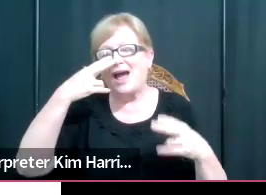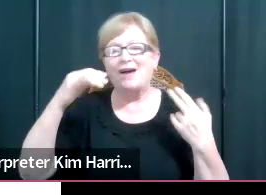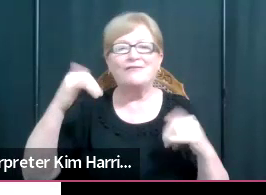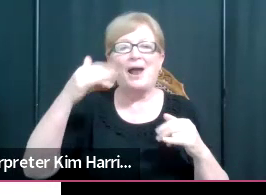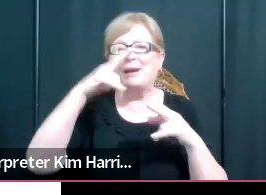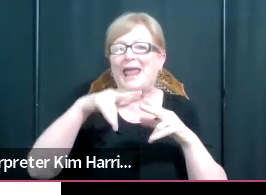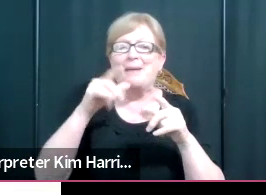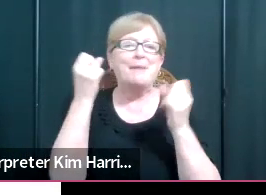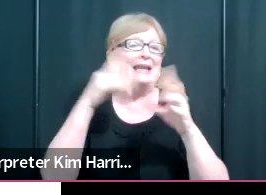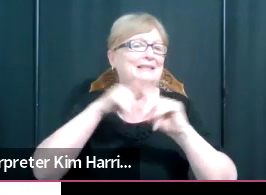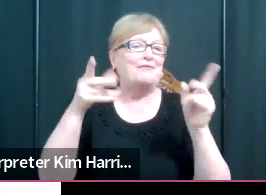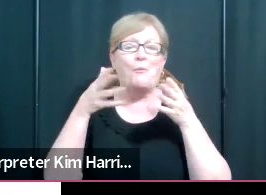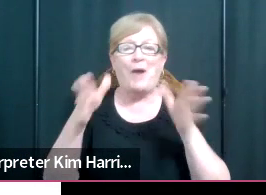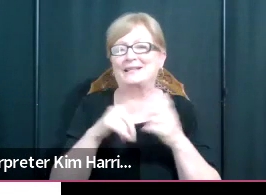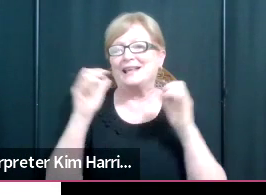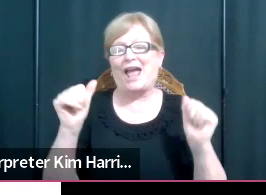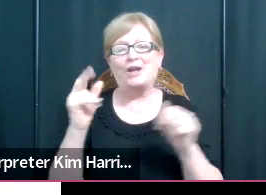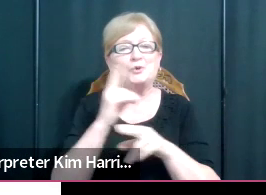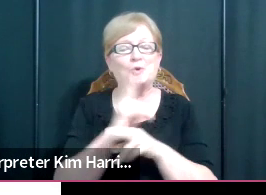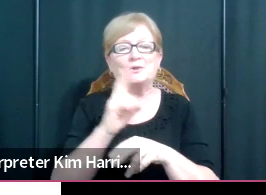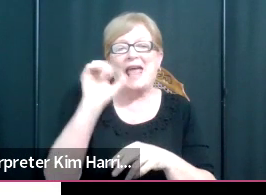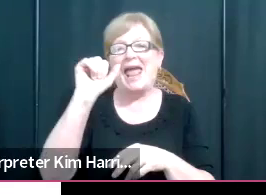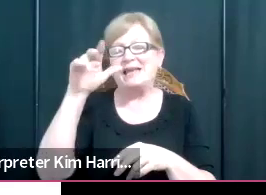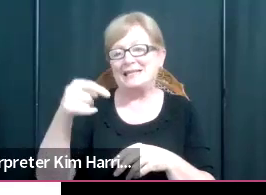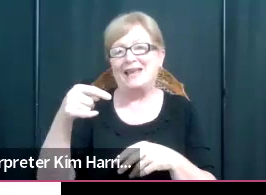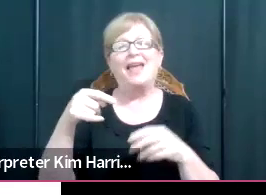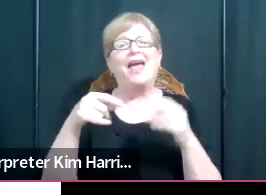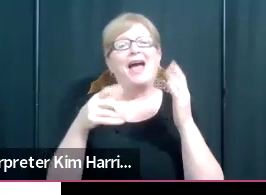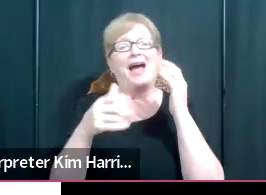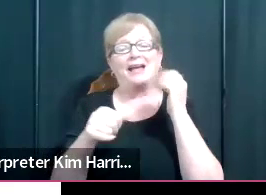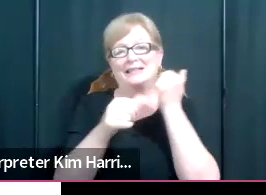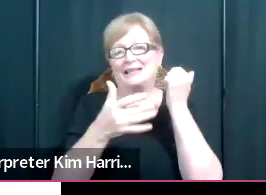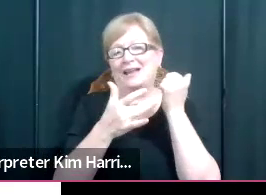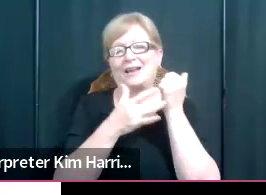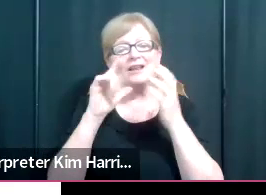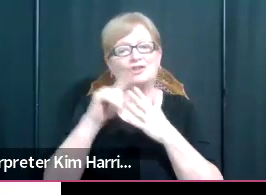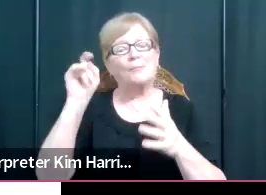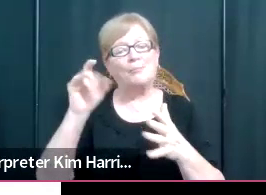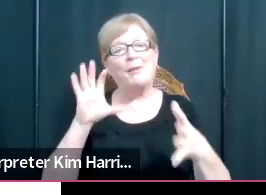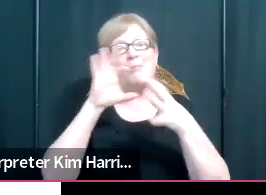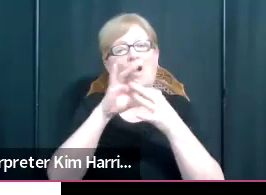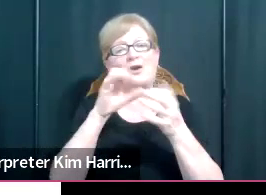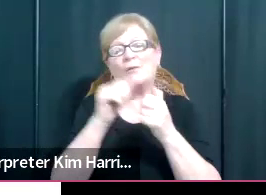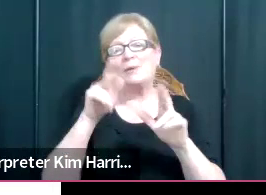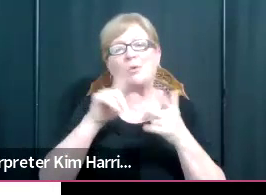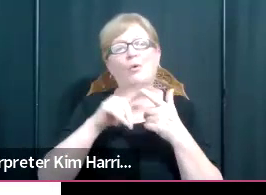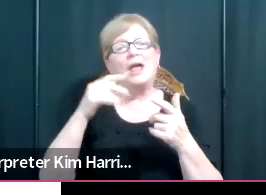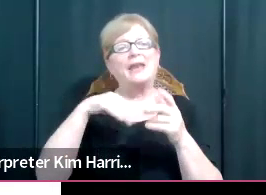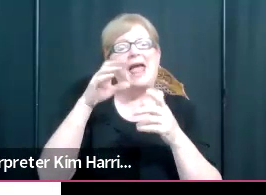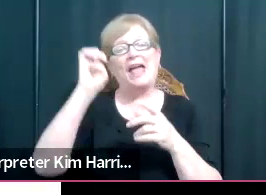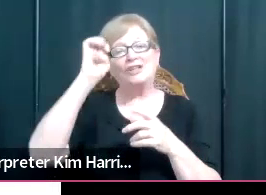lot of different ways. AT can and should be a part of accommodations available for folks in educational